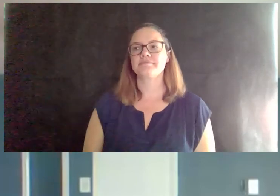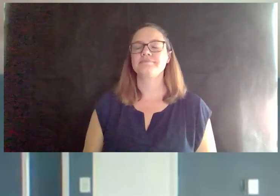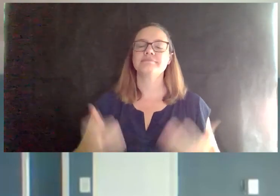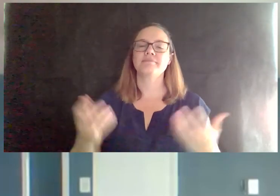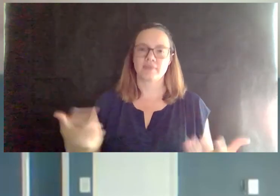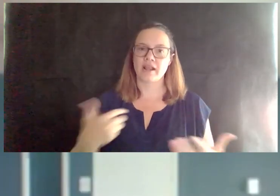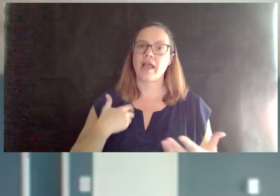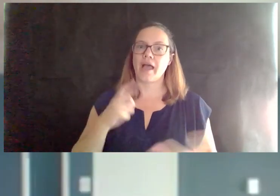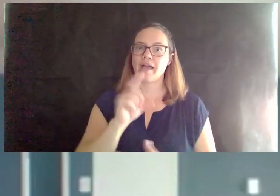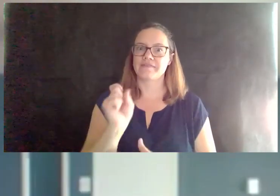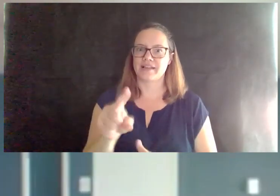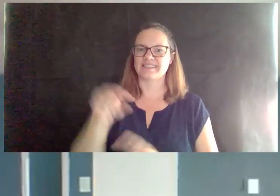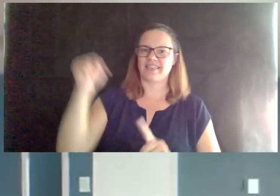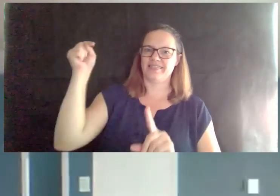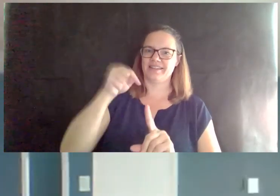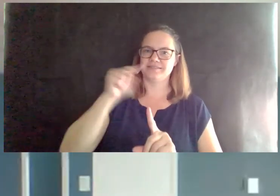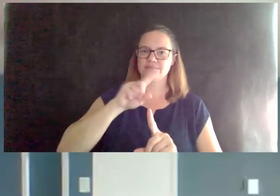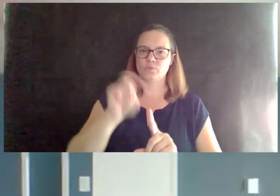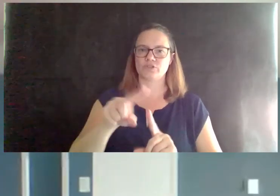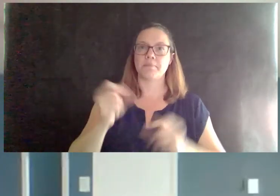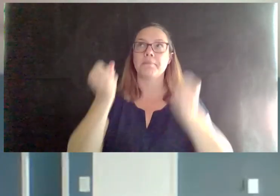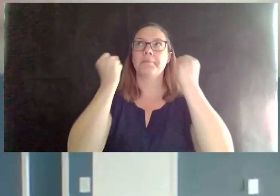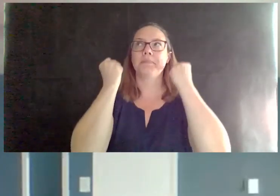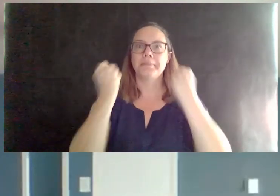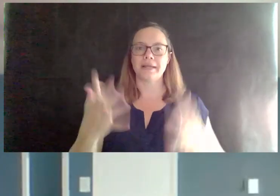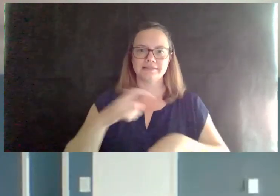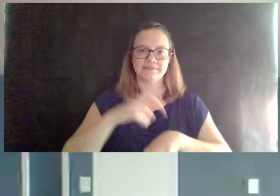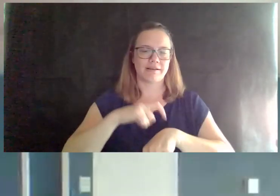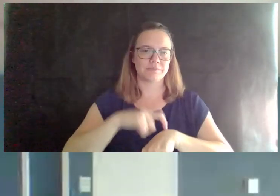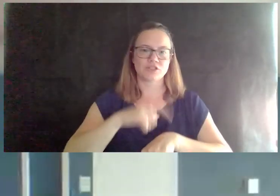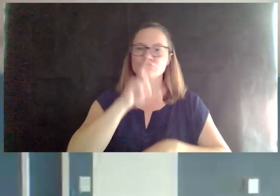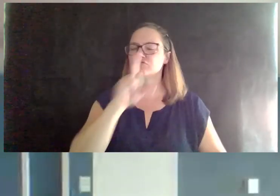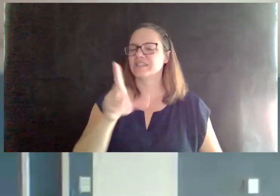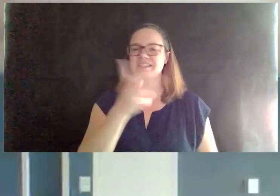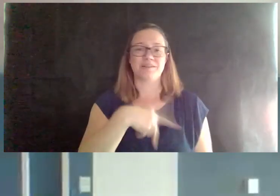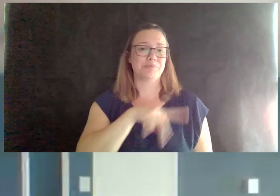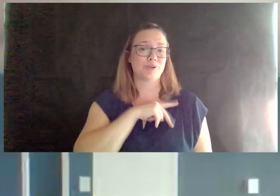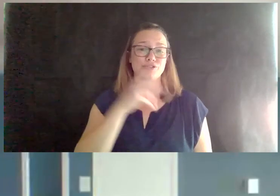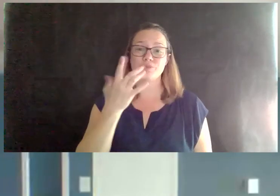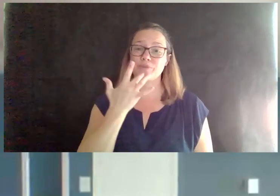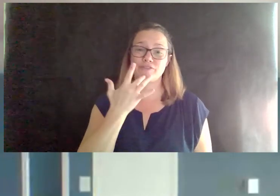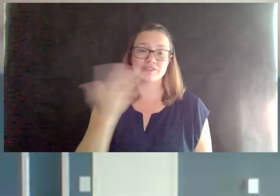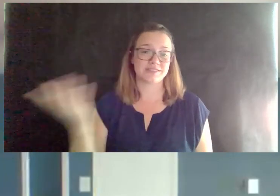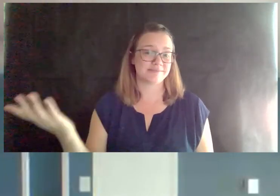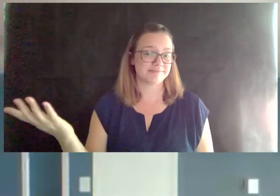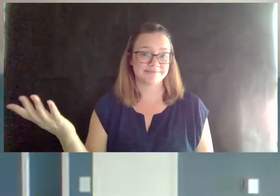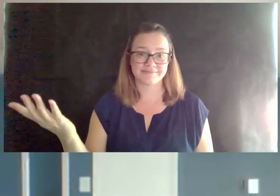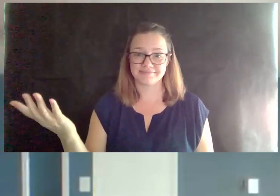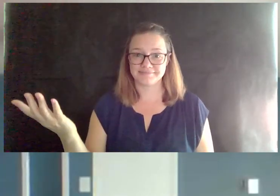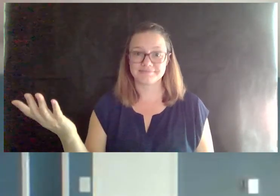pillows, because I've asked this question several times, it really comes down to personal preference.